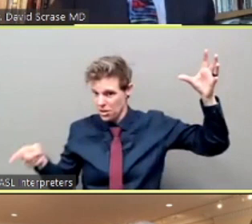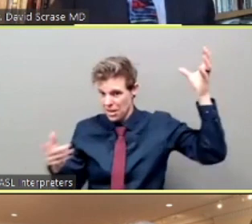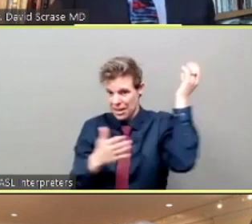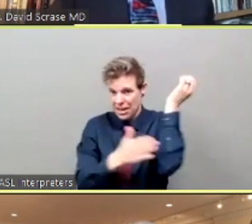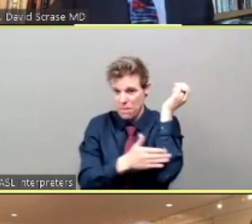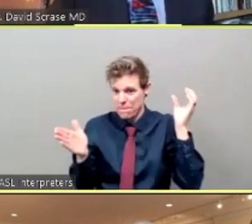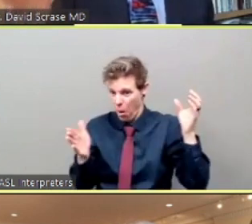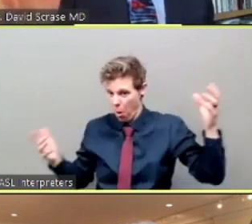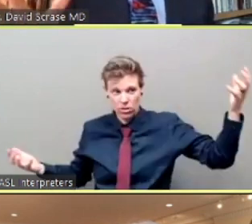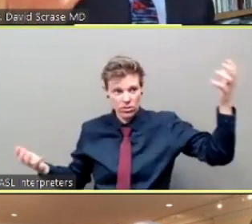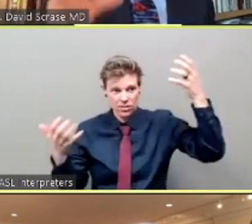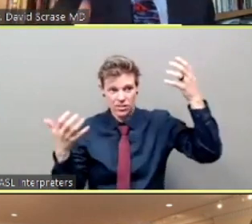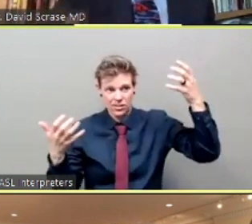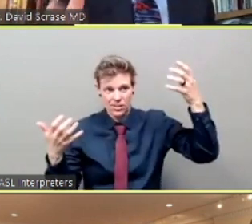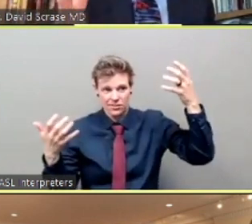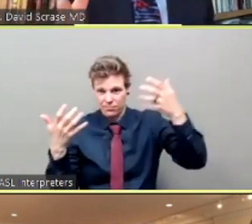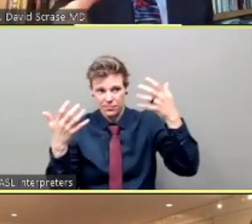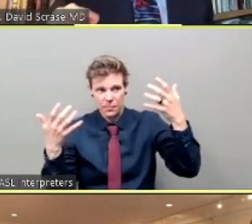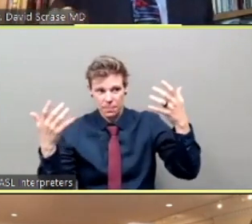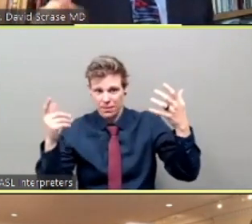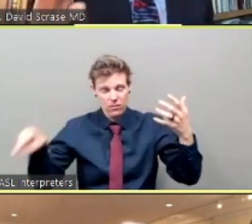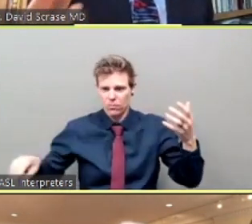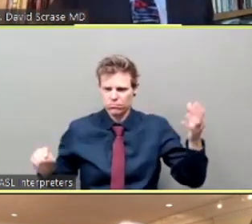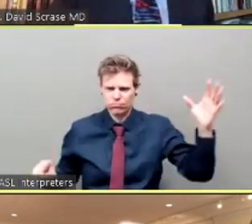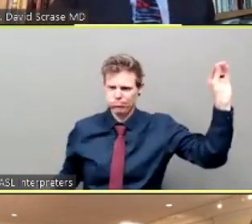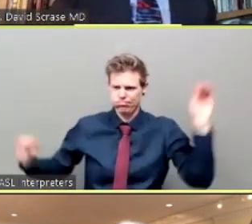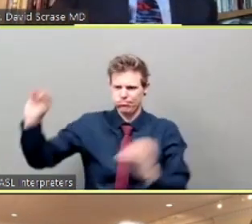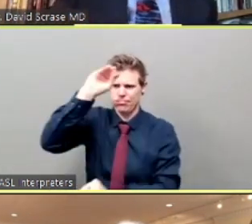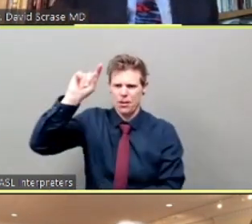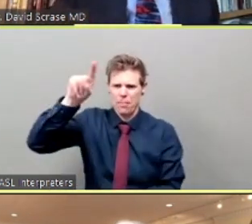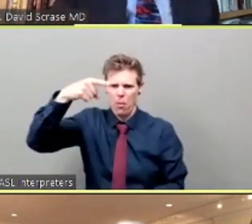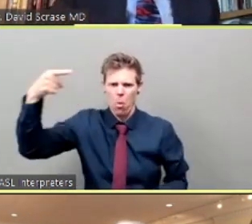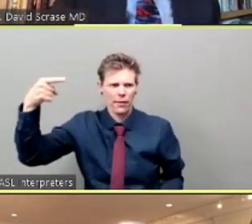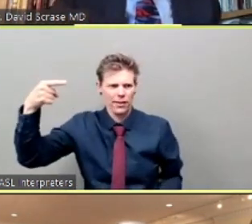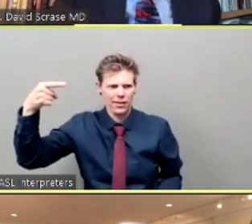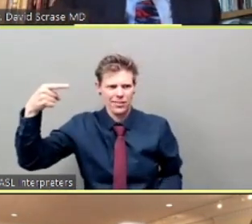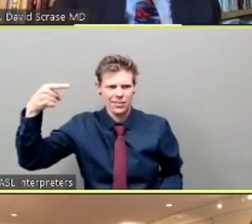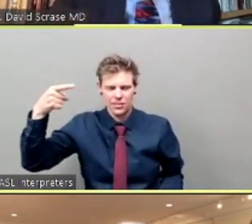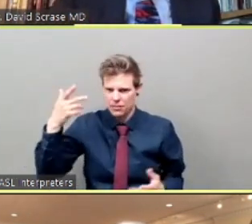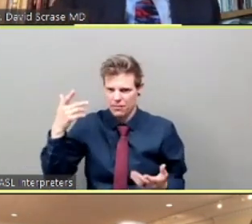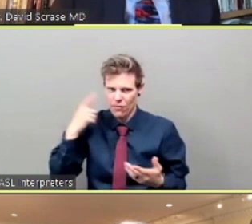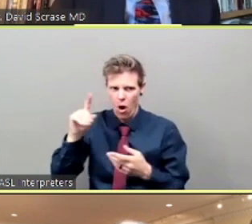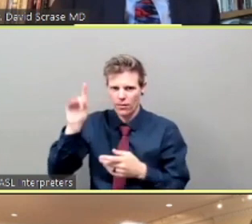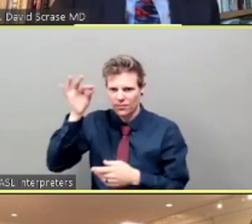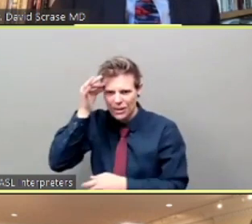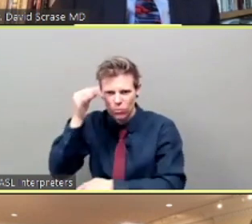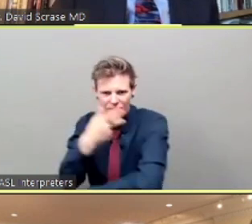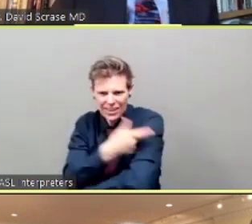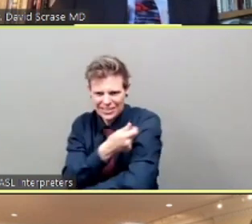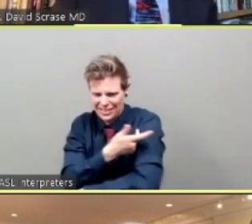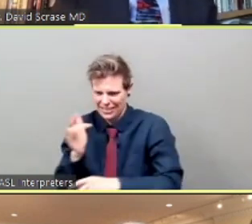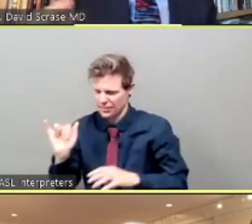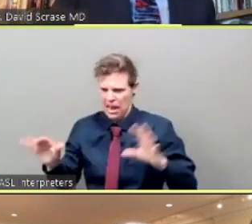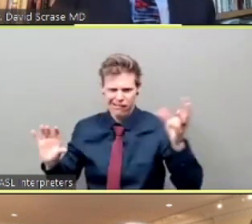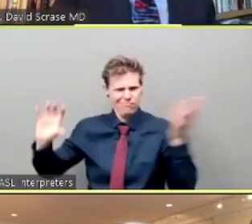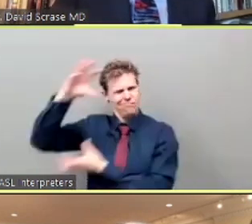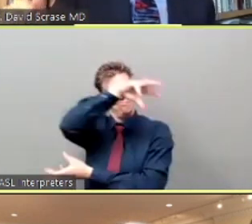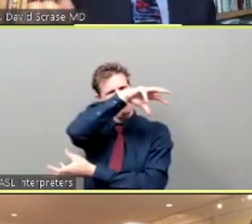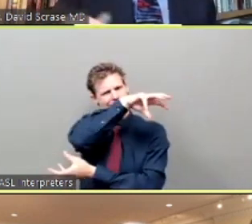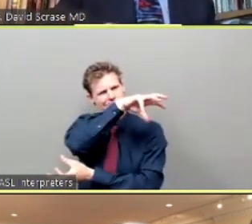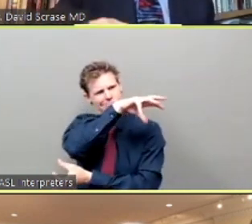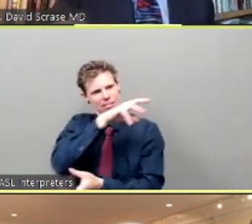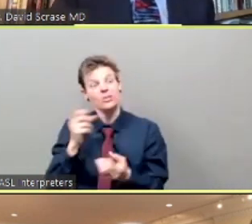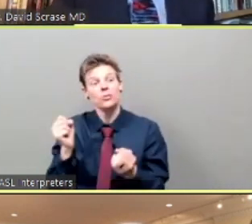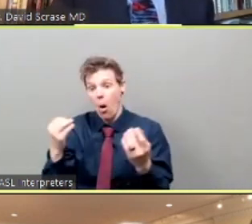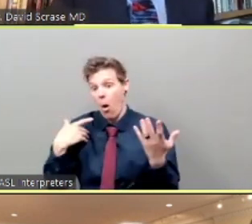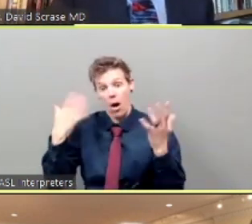shows the importance of building that federal data in. And thanks again to everyone in EPI who made that actually possible. The denominator